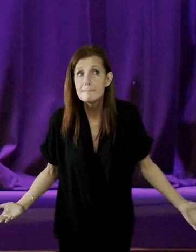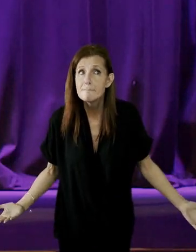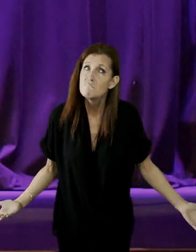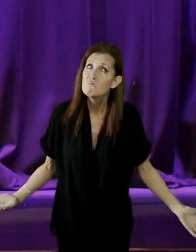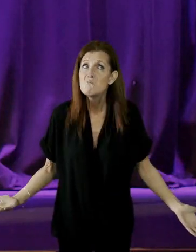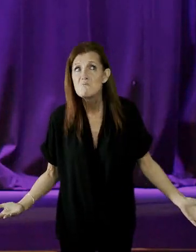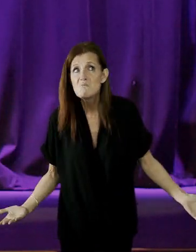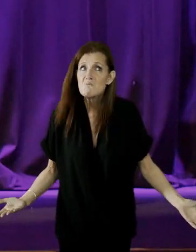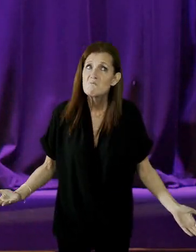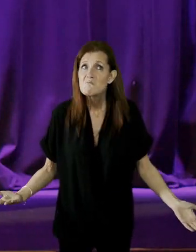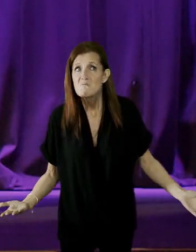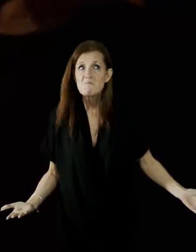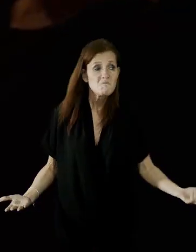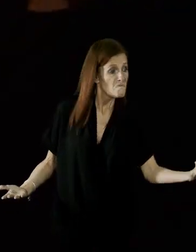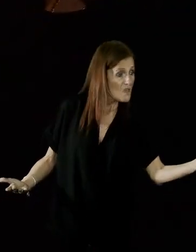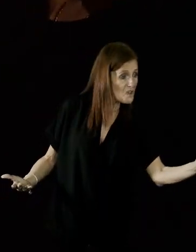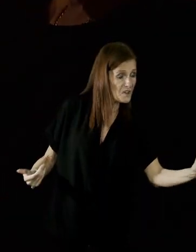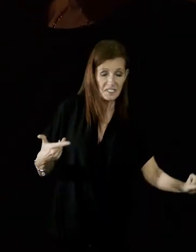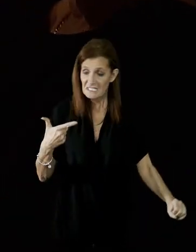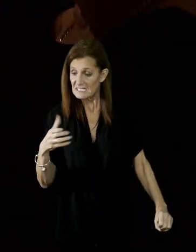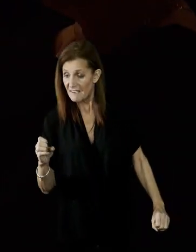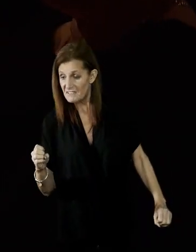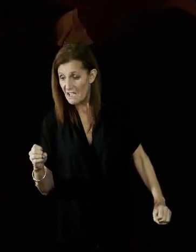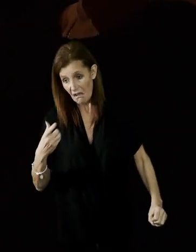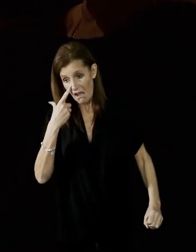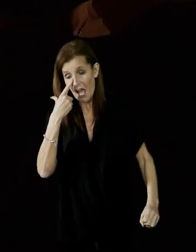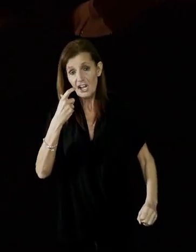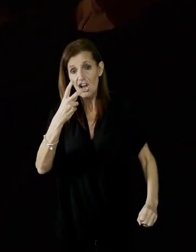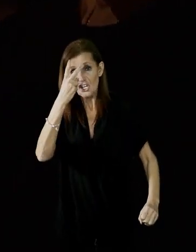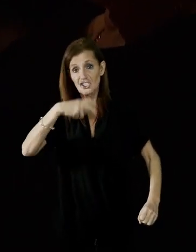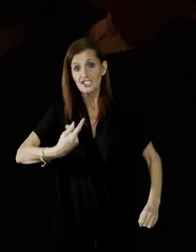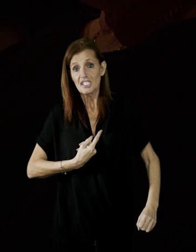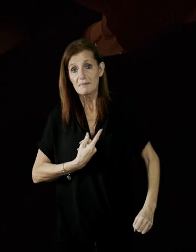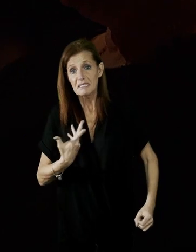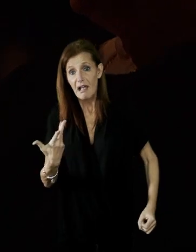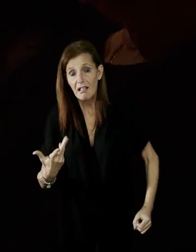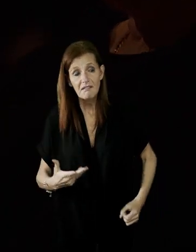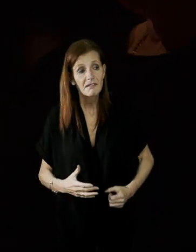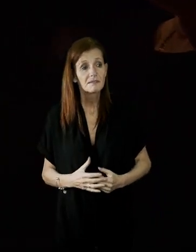really. And then maybe myself, who knows. And